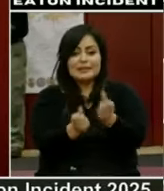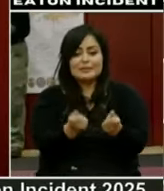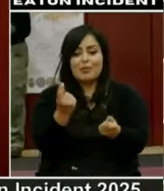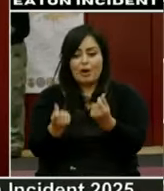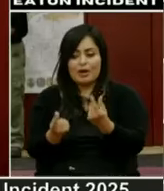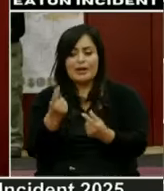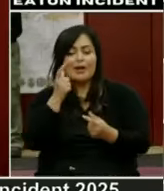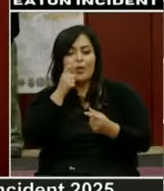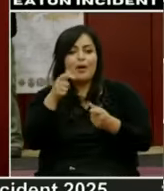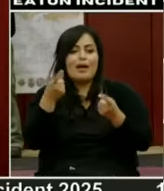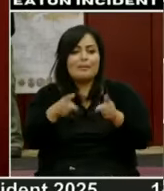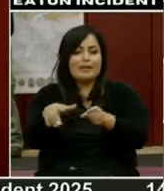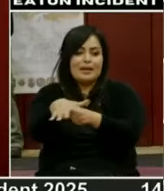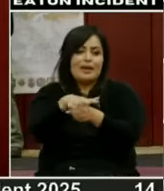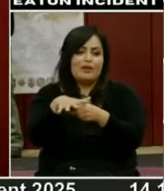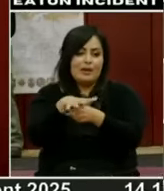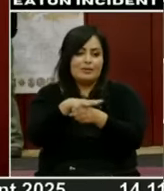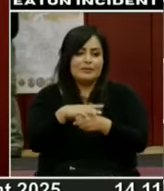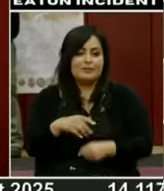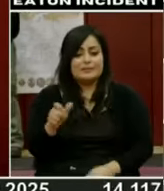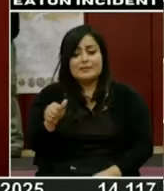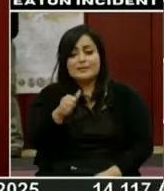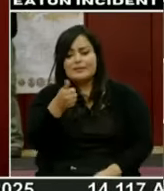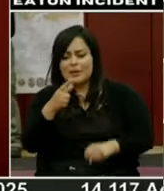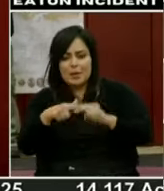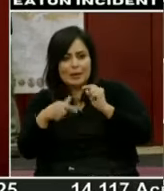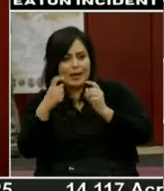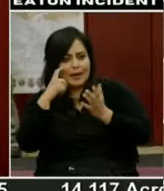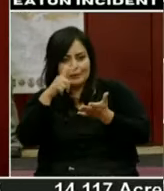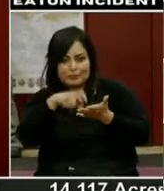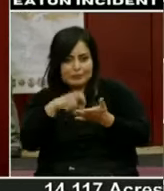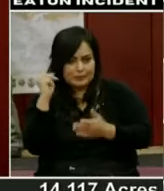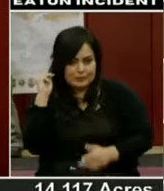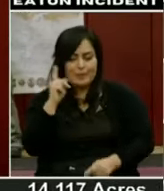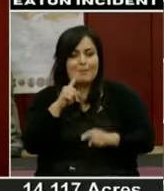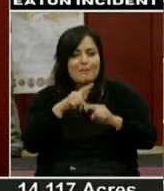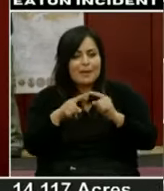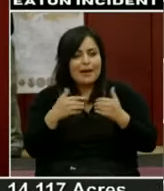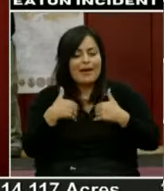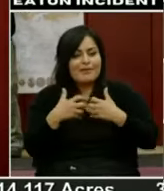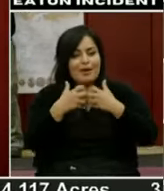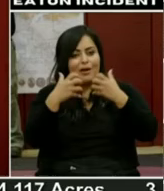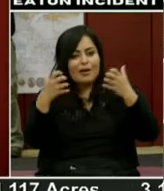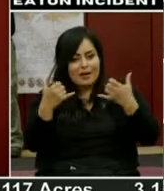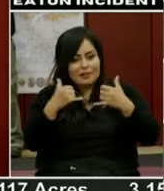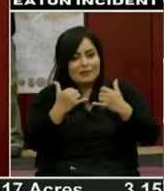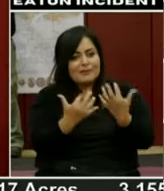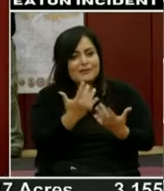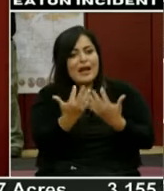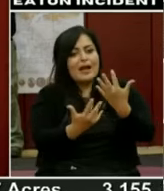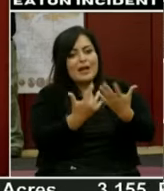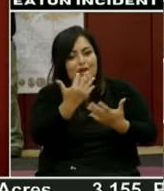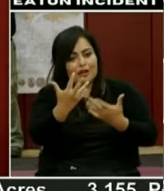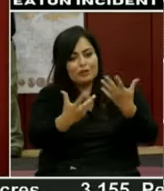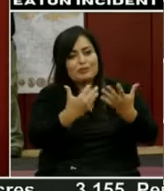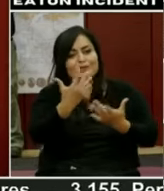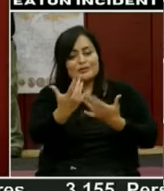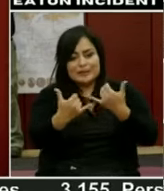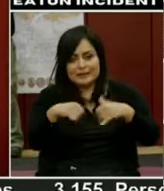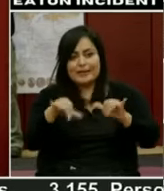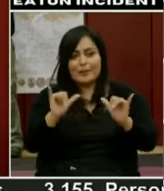The other thing that, and you can't really see it by looking, but there's still a lot of smoldering fire in these areas,